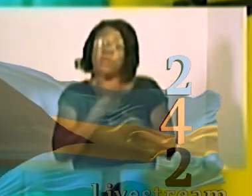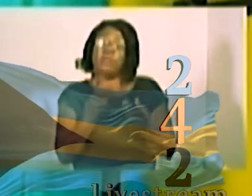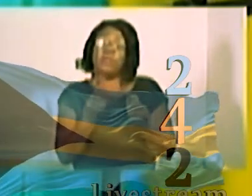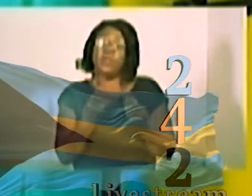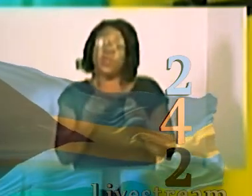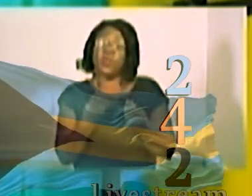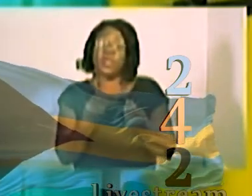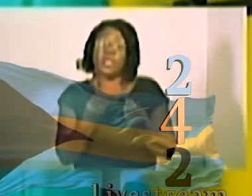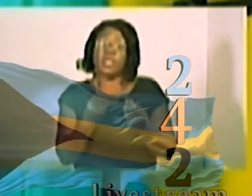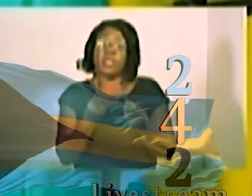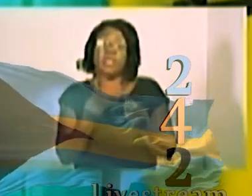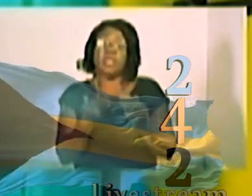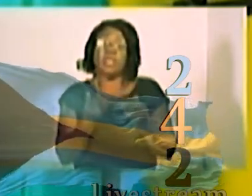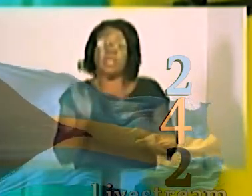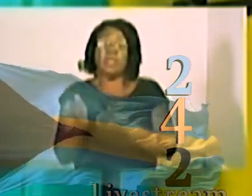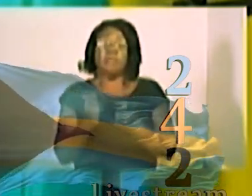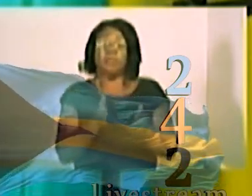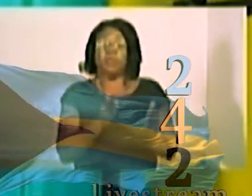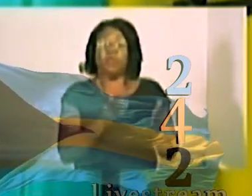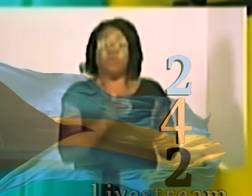enhanced monitoring in that area.